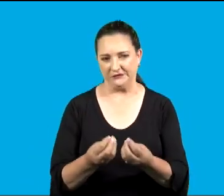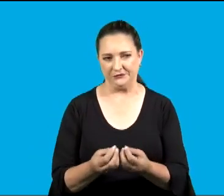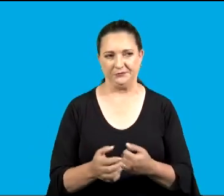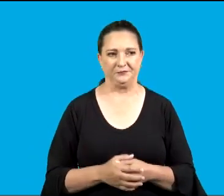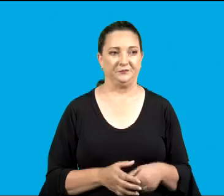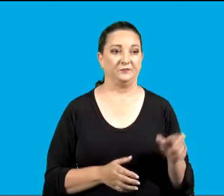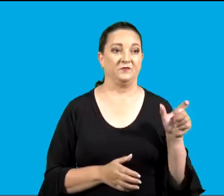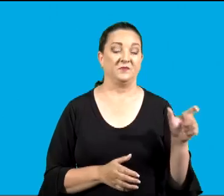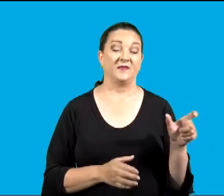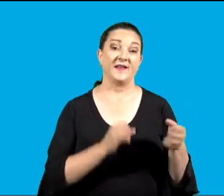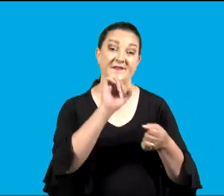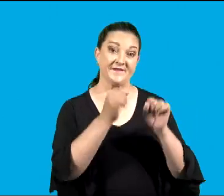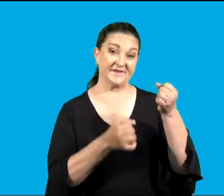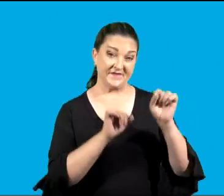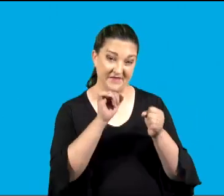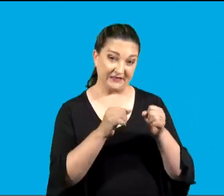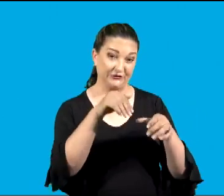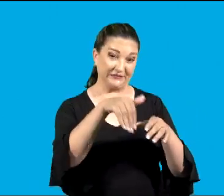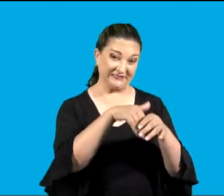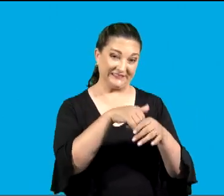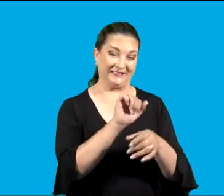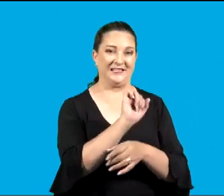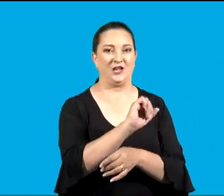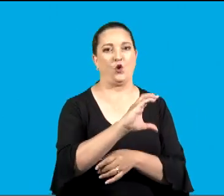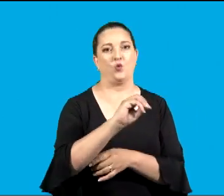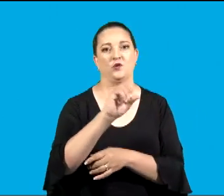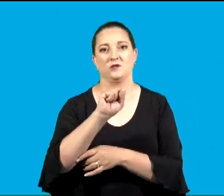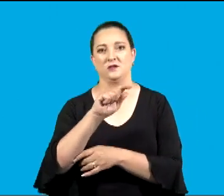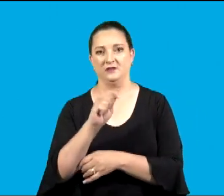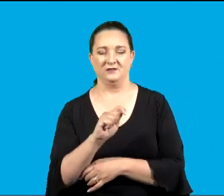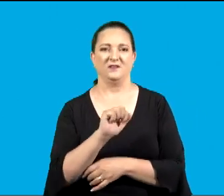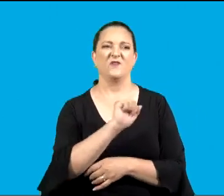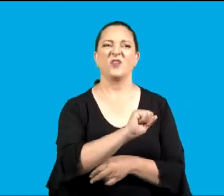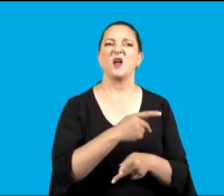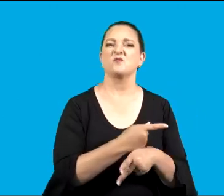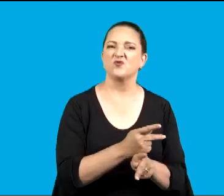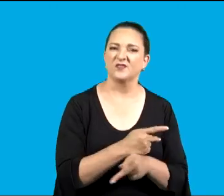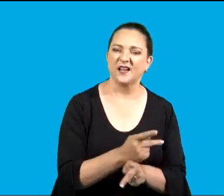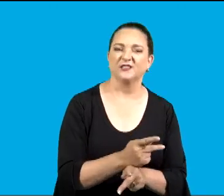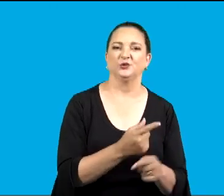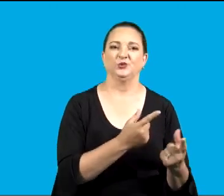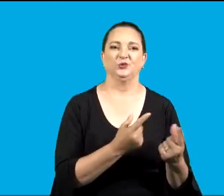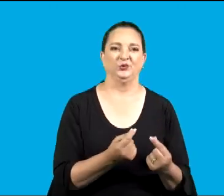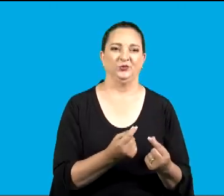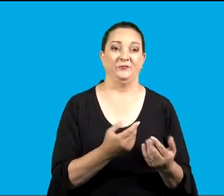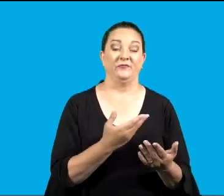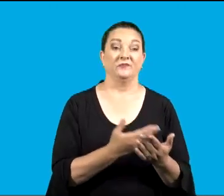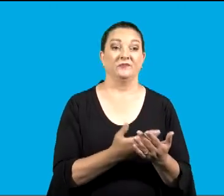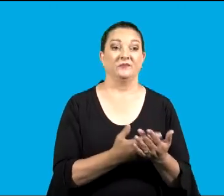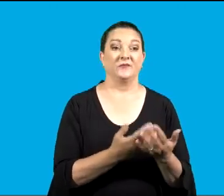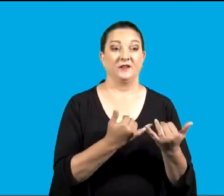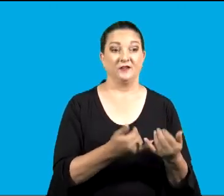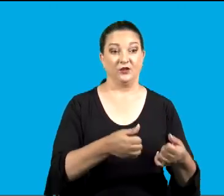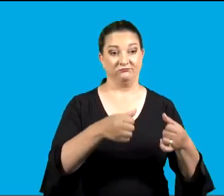materials. Factory overheads, these are indirect costs incurred during the production process that cannot be